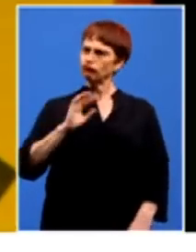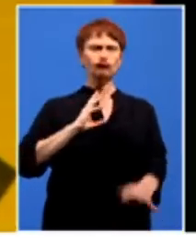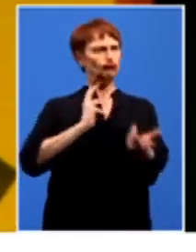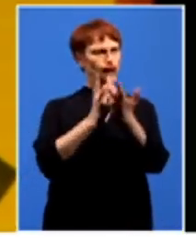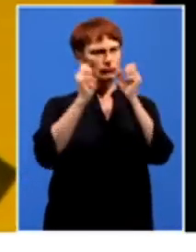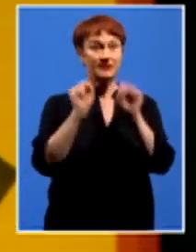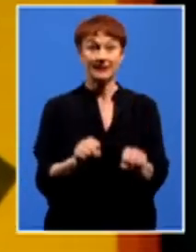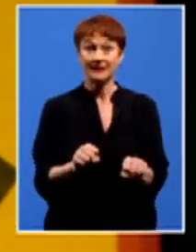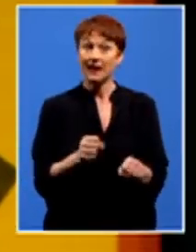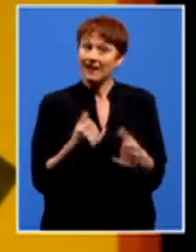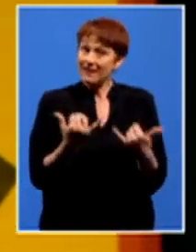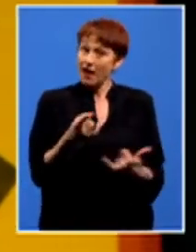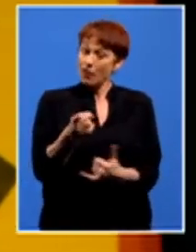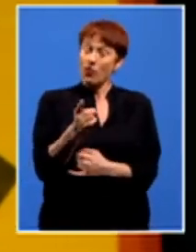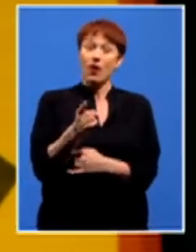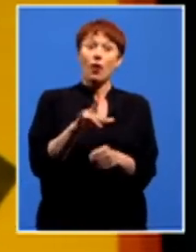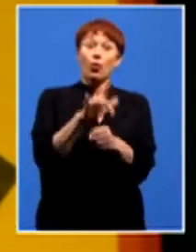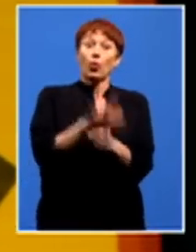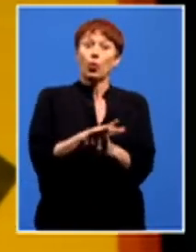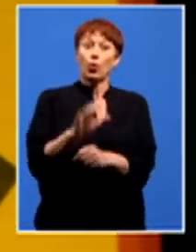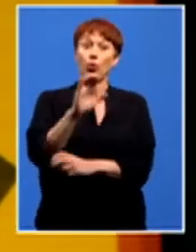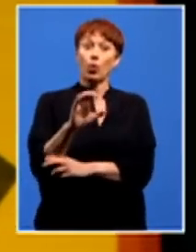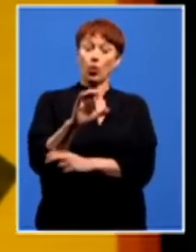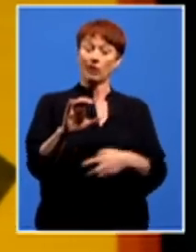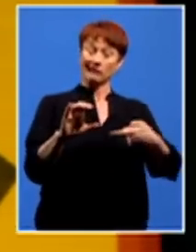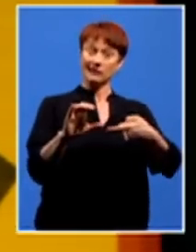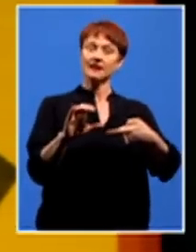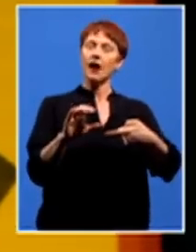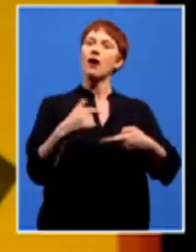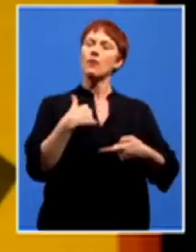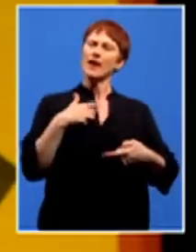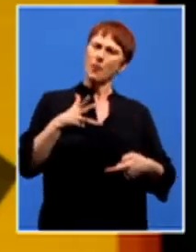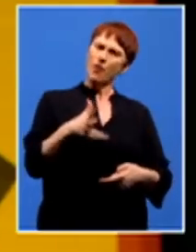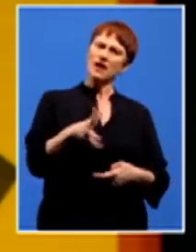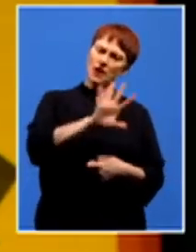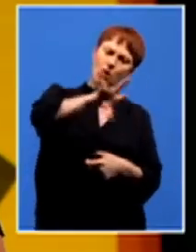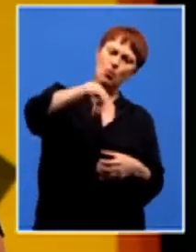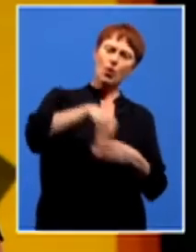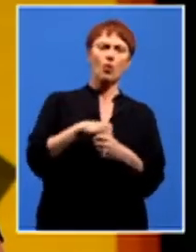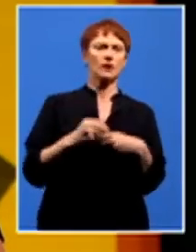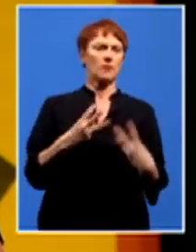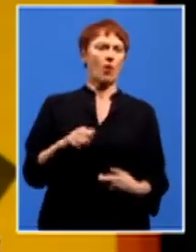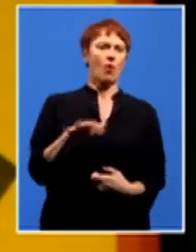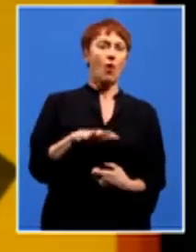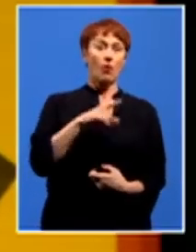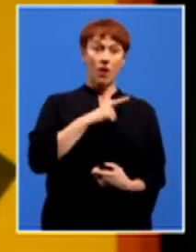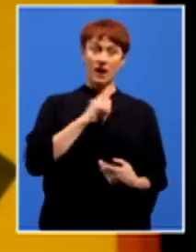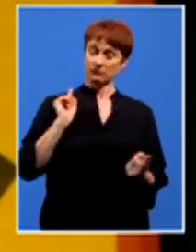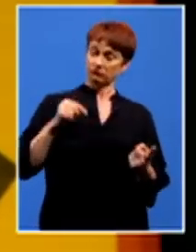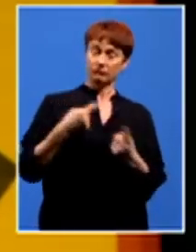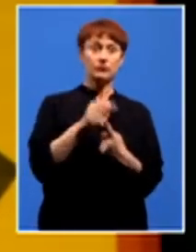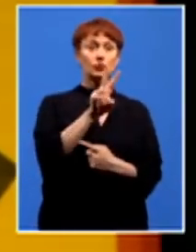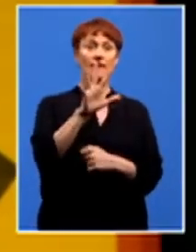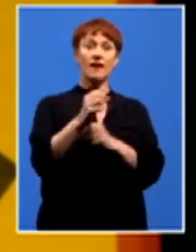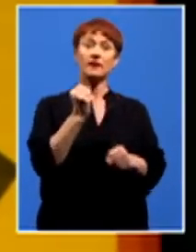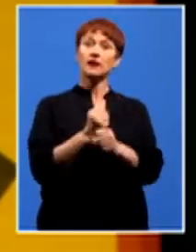for us, this Coca-Cola campaign was about inclusivity. We look at ourselves where we sit now. It's 25 years